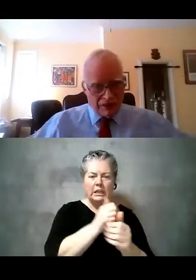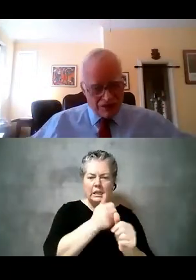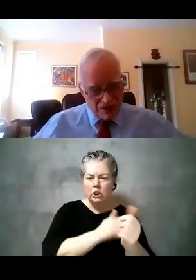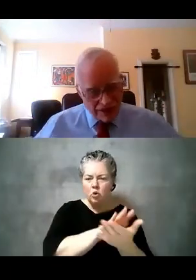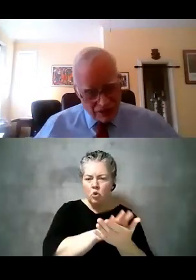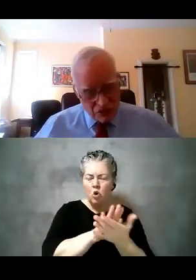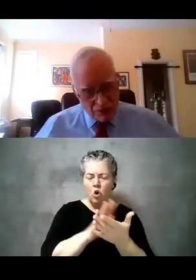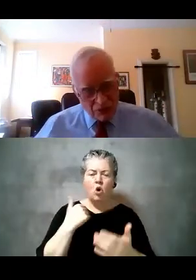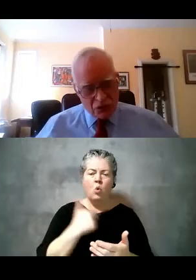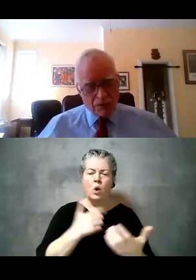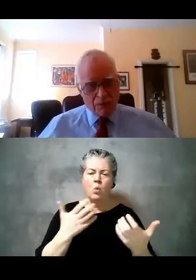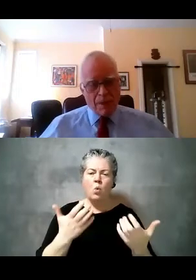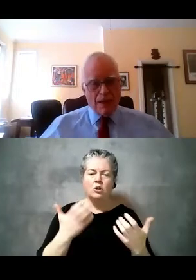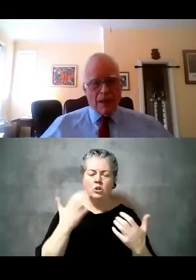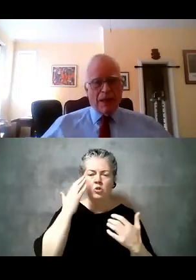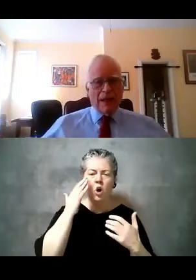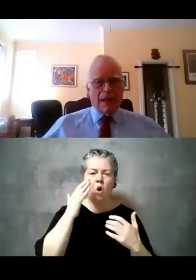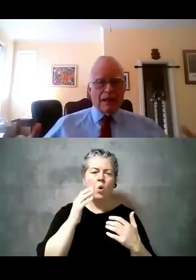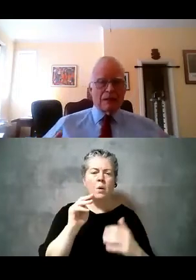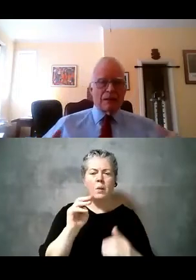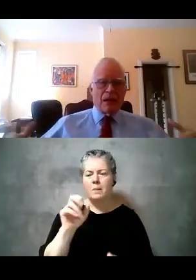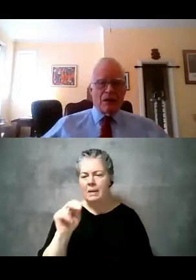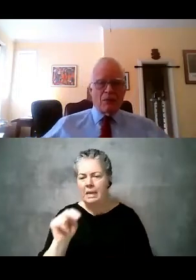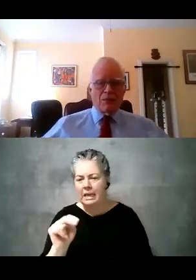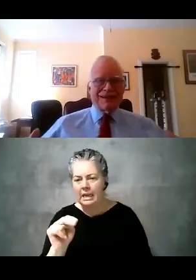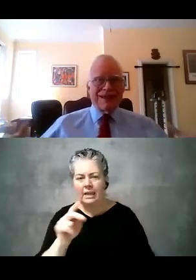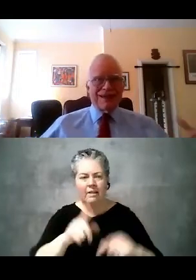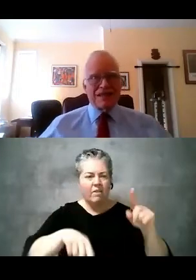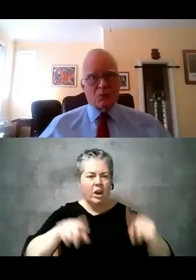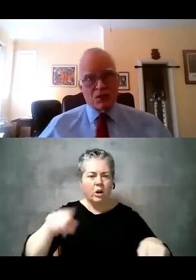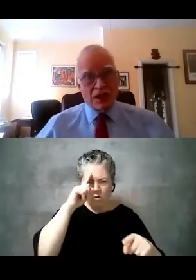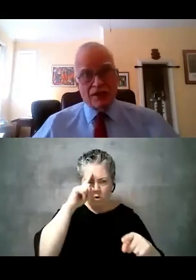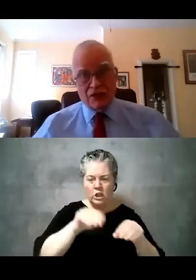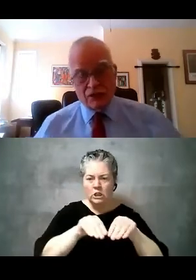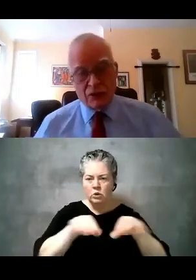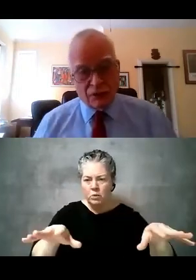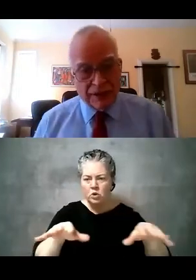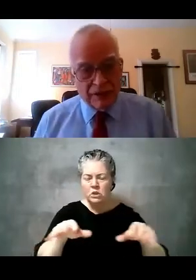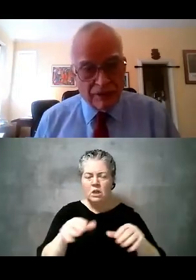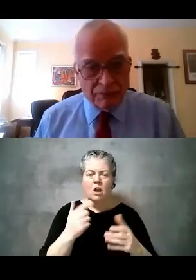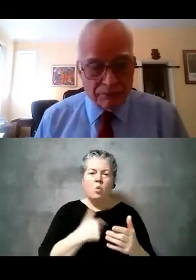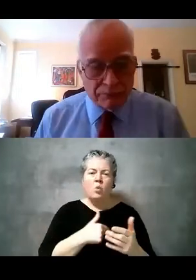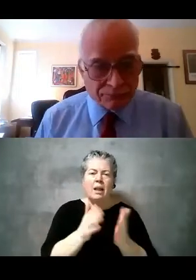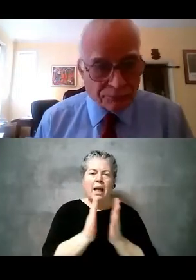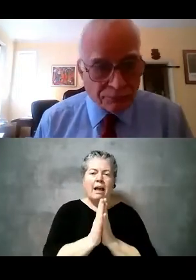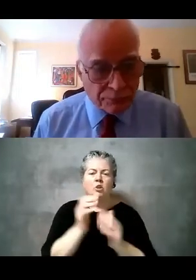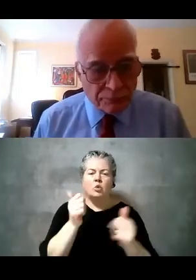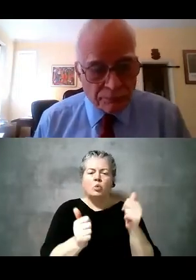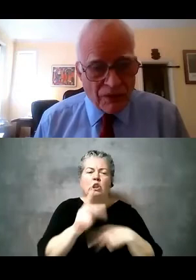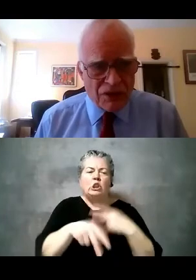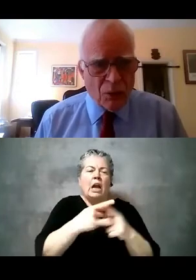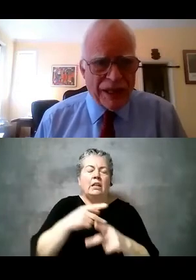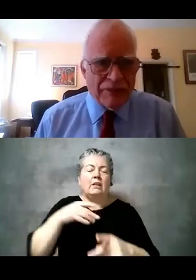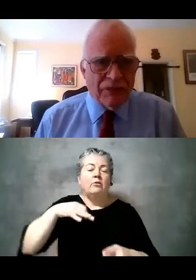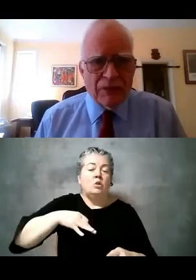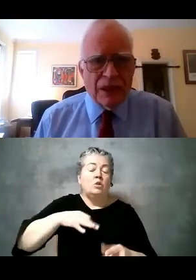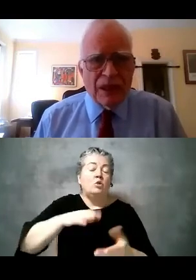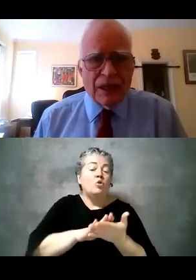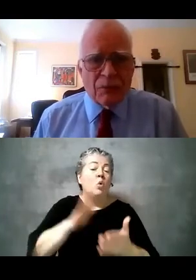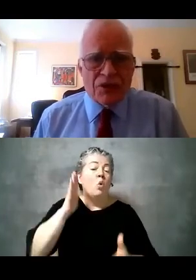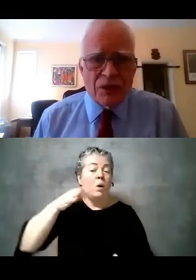mean and variance of that distribution. And we might then ask which kinds of schools benefit. So we